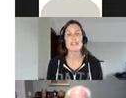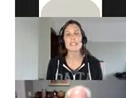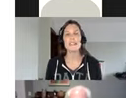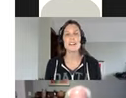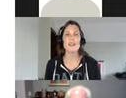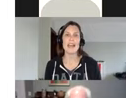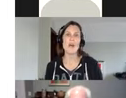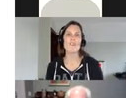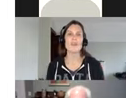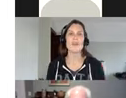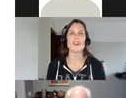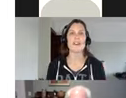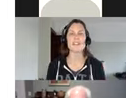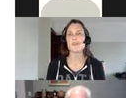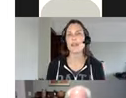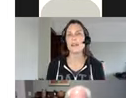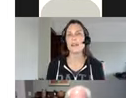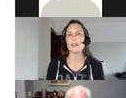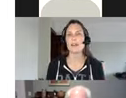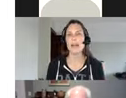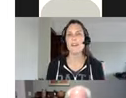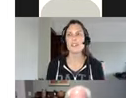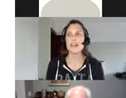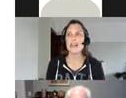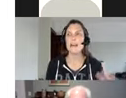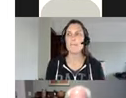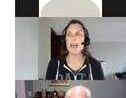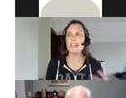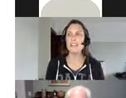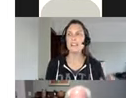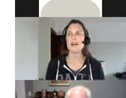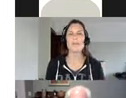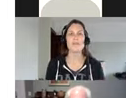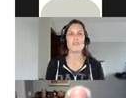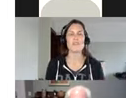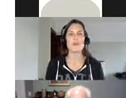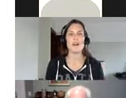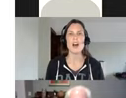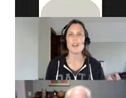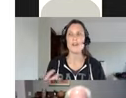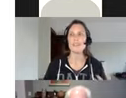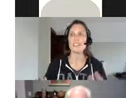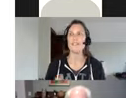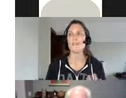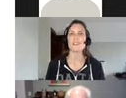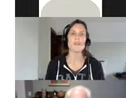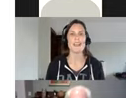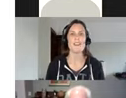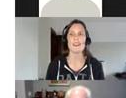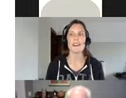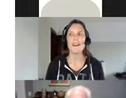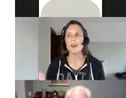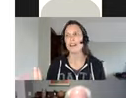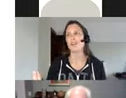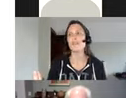maps is to identify how good we are at naturally identifying patterns and matching them up to other bits of information we